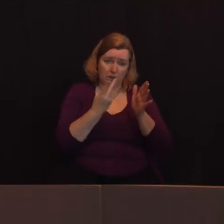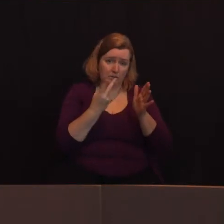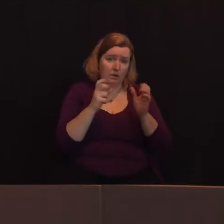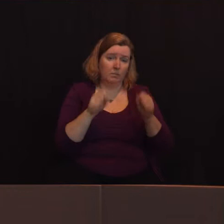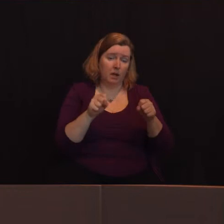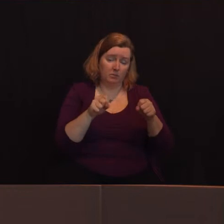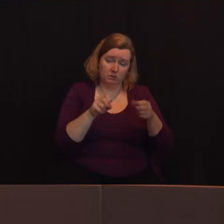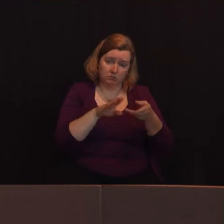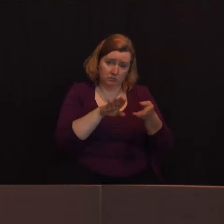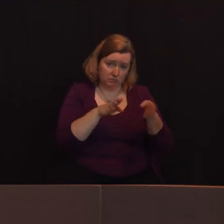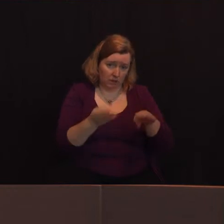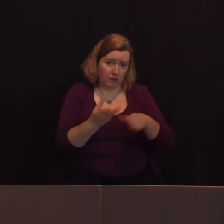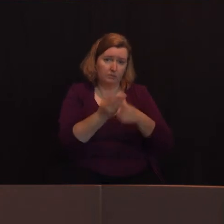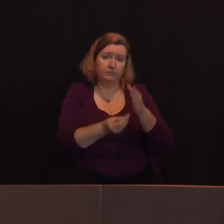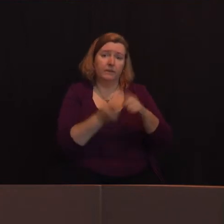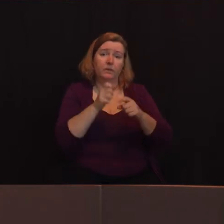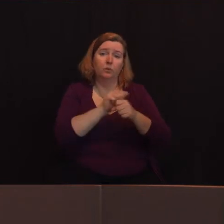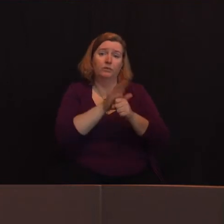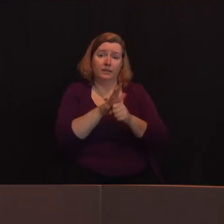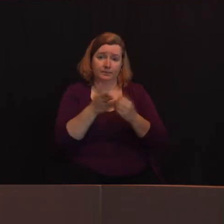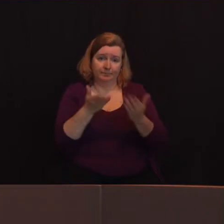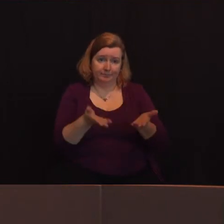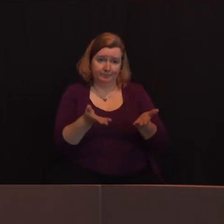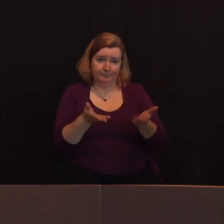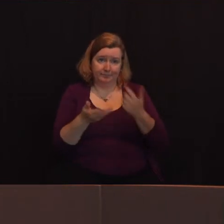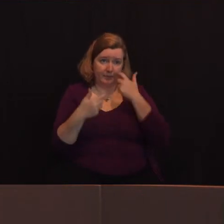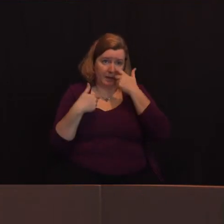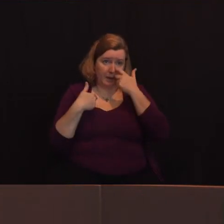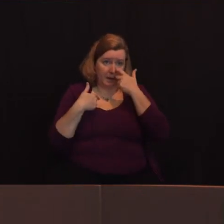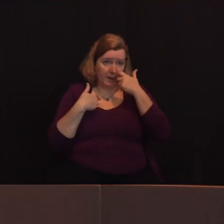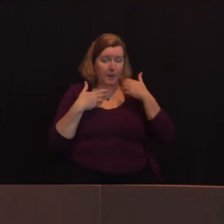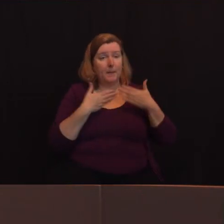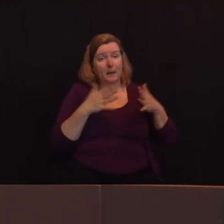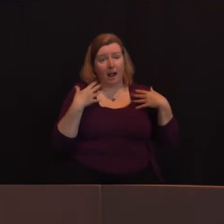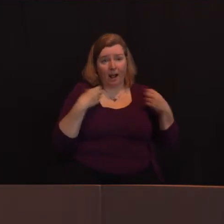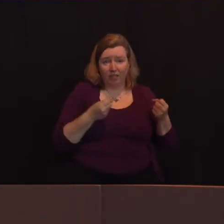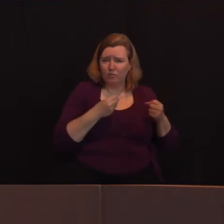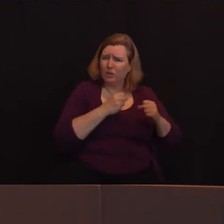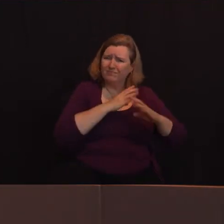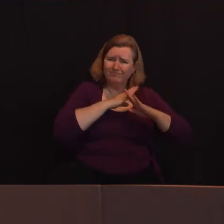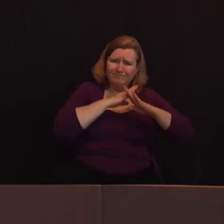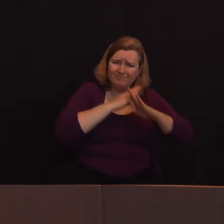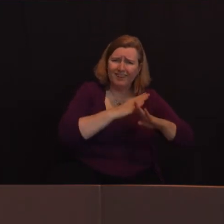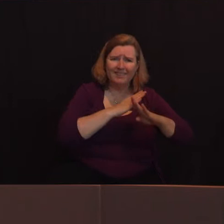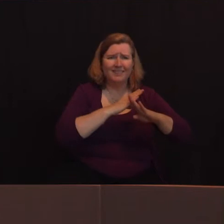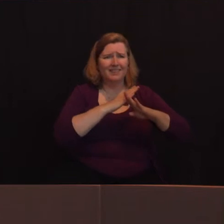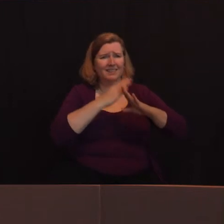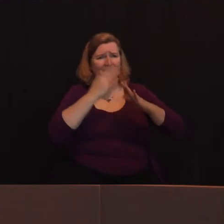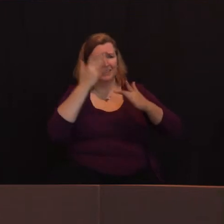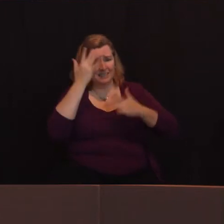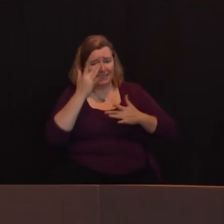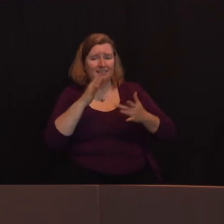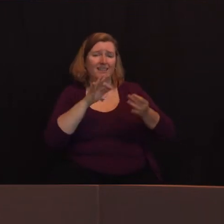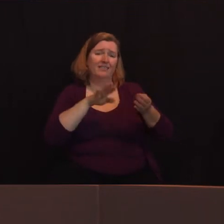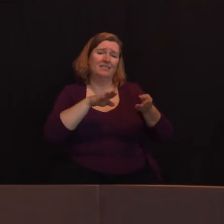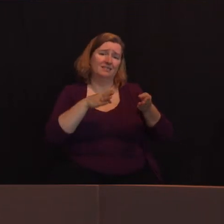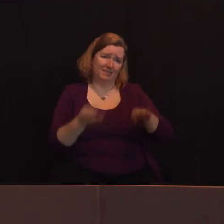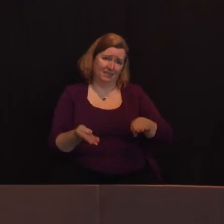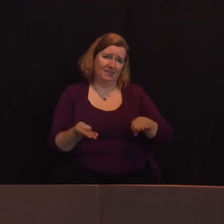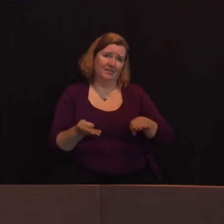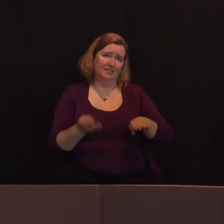the Department of Health is to prevent morbidity and mortality. And we will never forget that